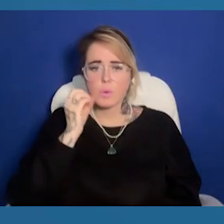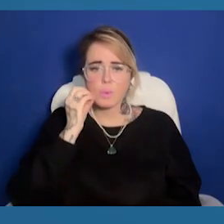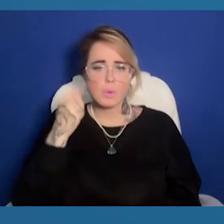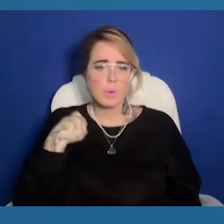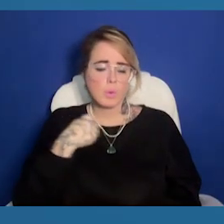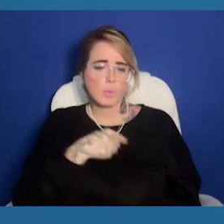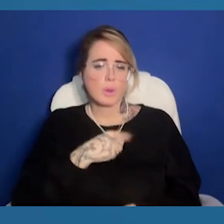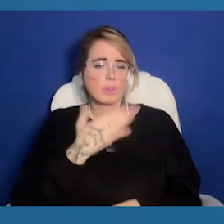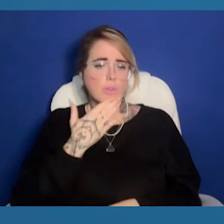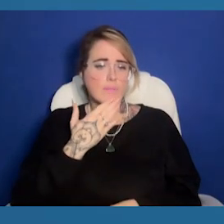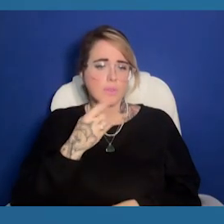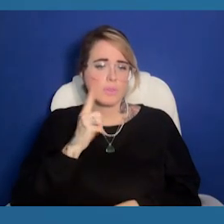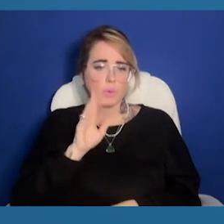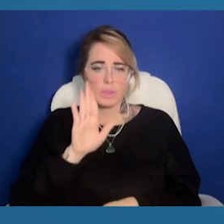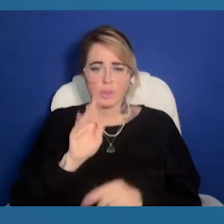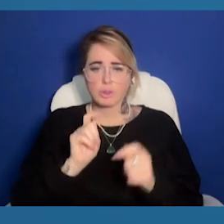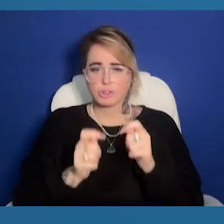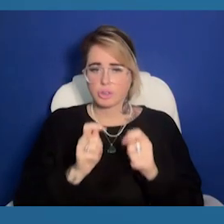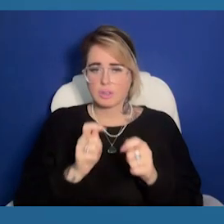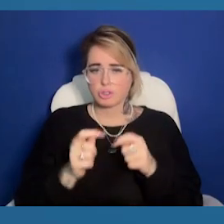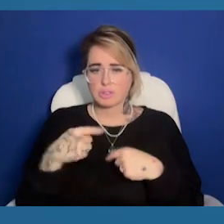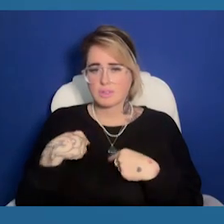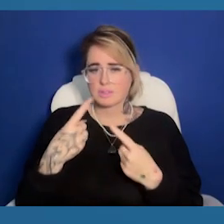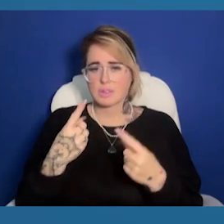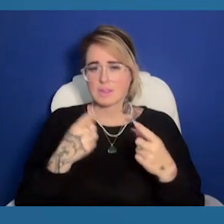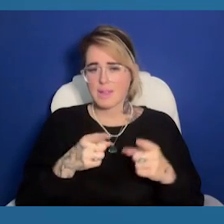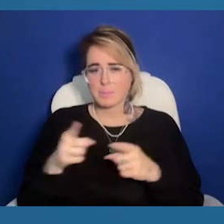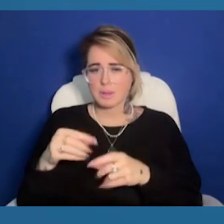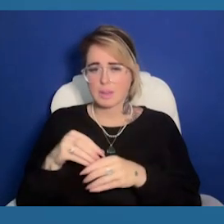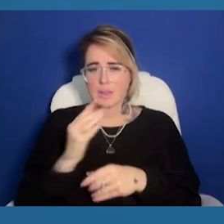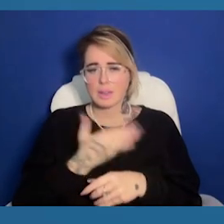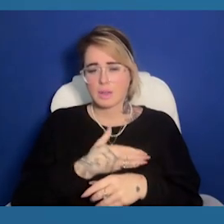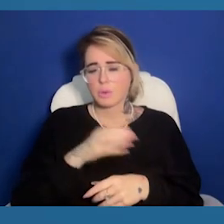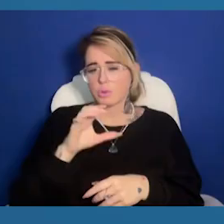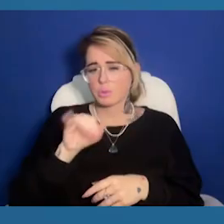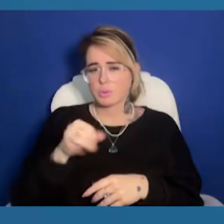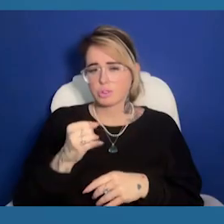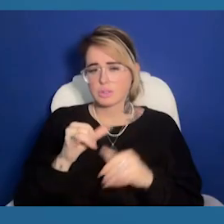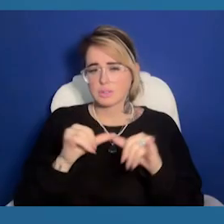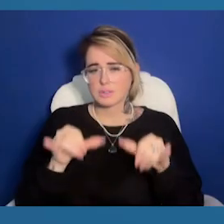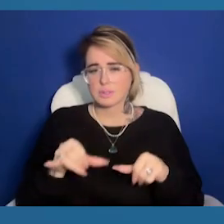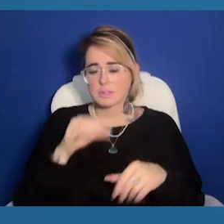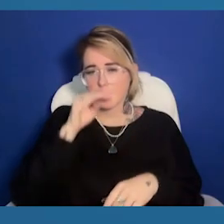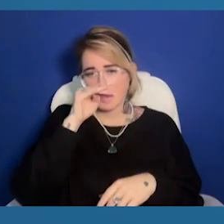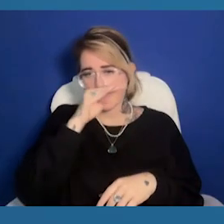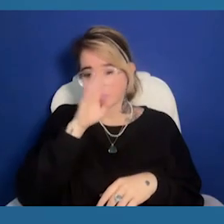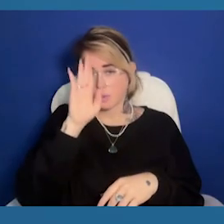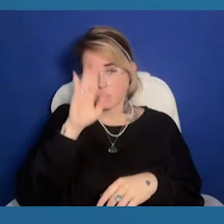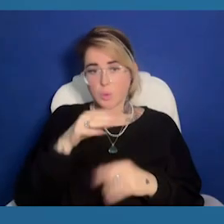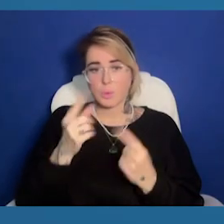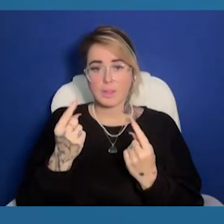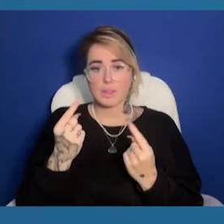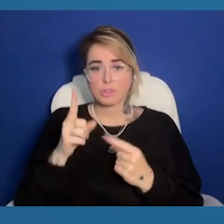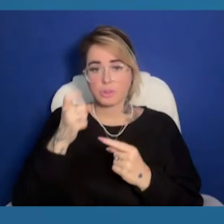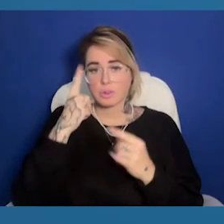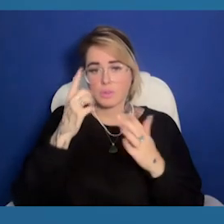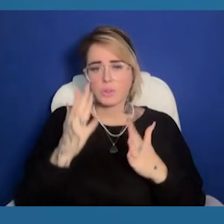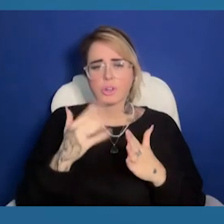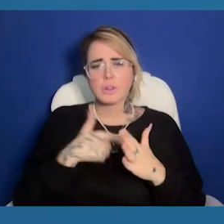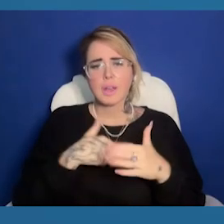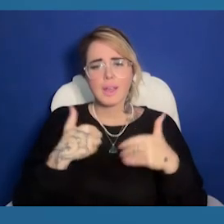the changes that are happening in our criminal justice system. Last year, Governor, I had